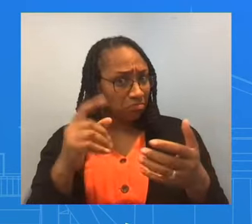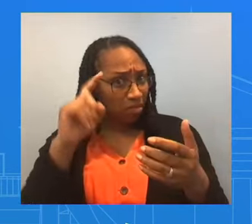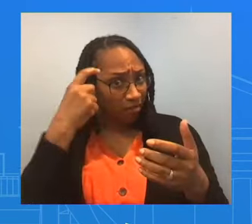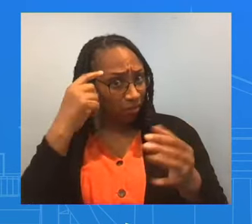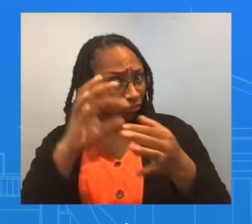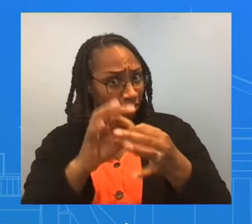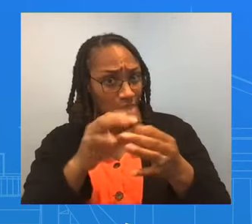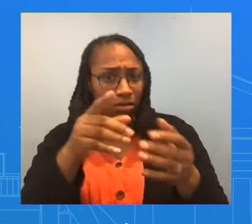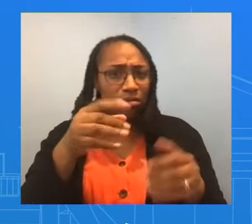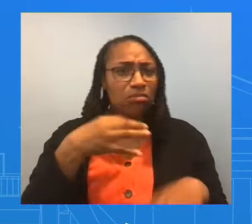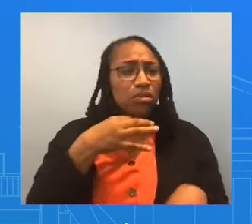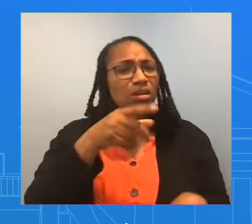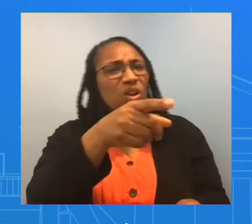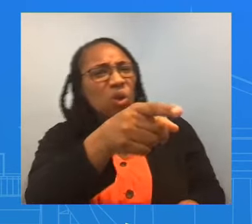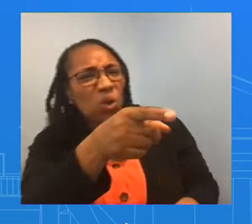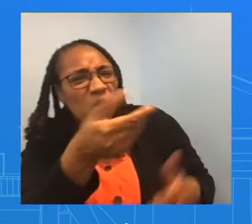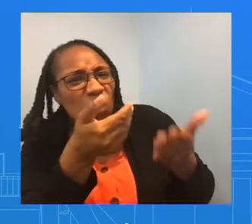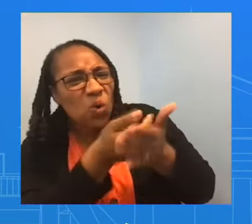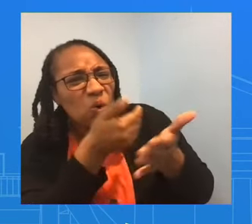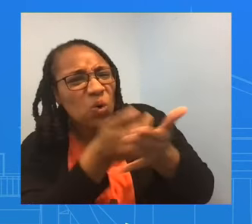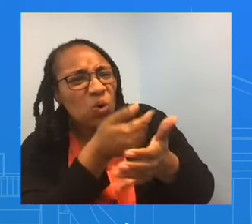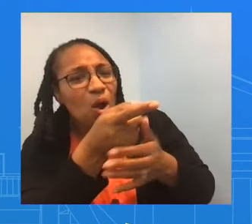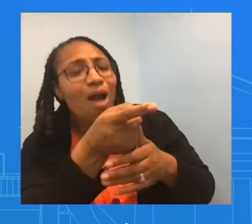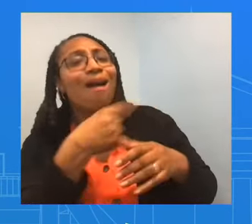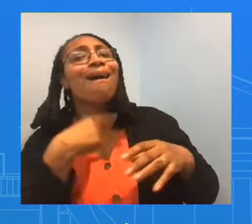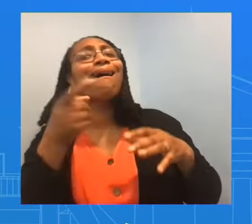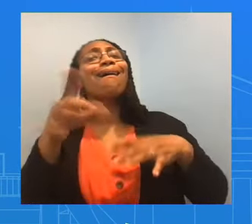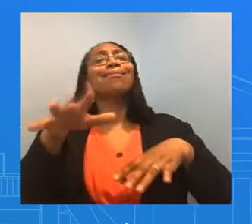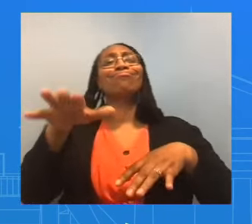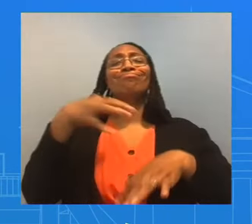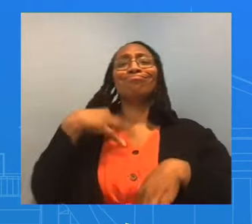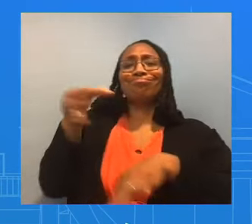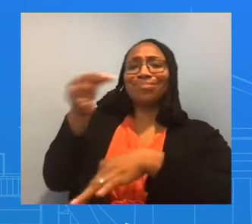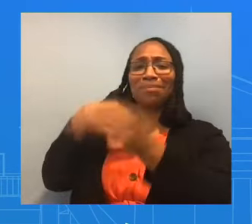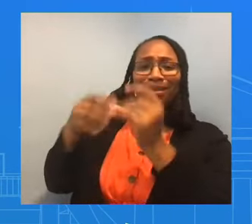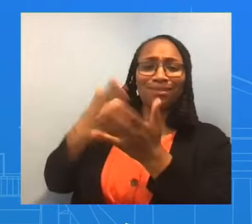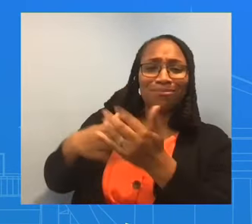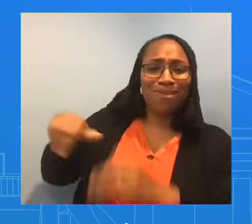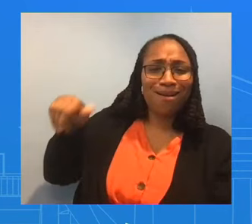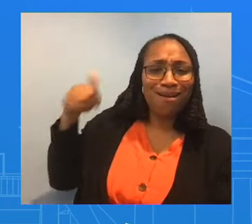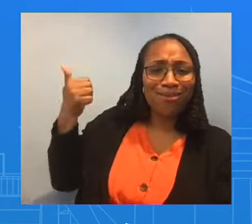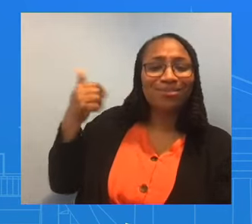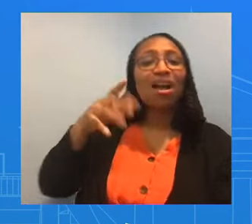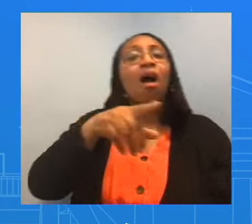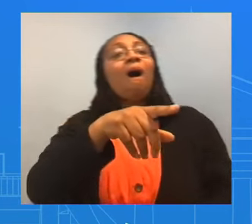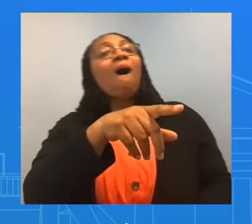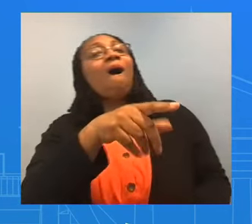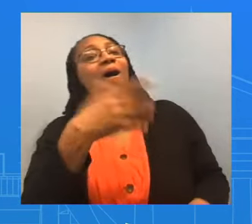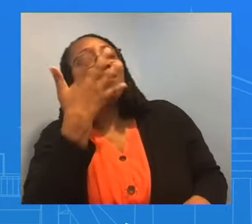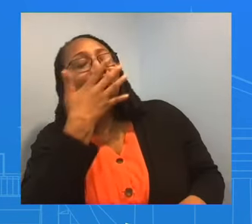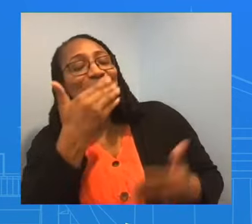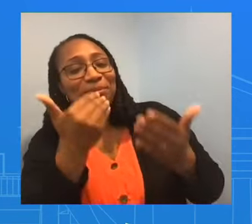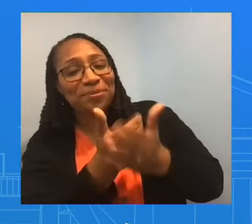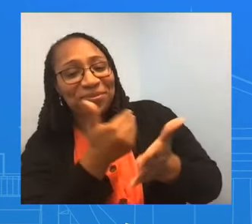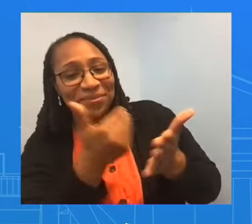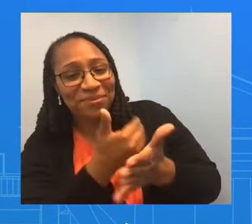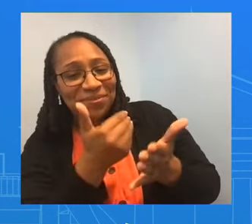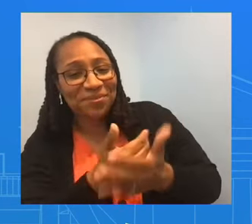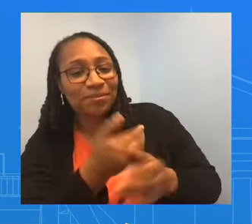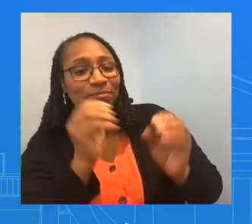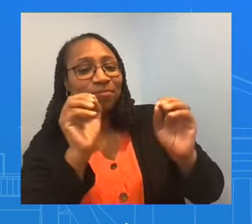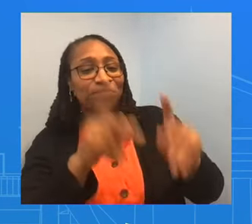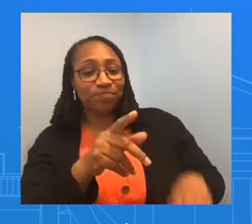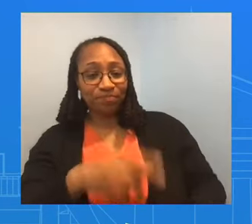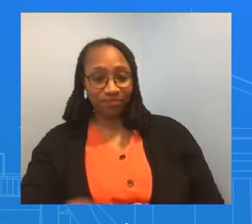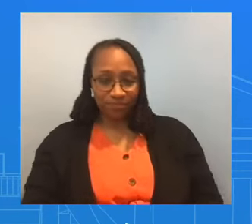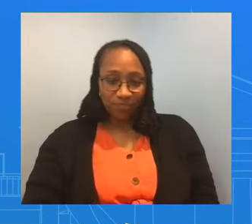now hosting. You're welcome. Thank you. Okay, so I do have a couple of things to share. The USDA is in receipt of